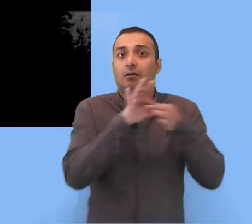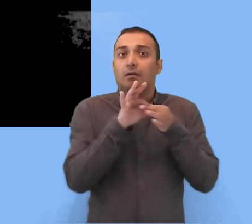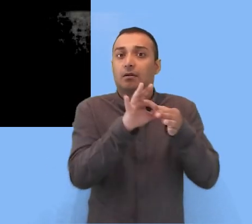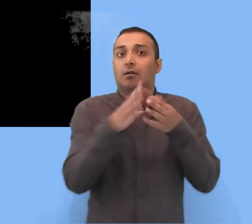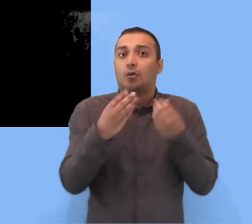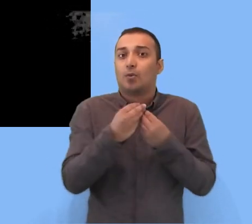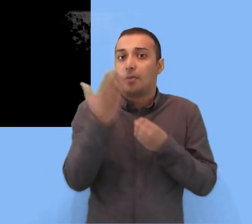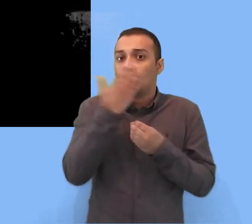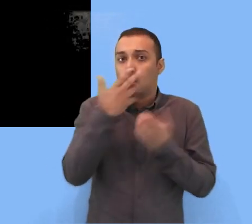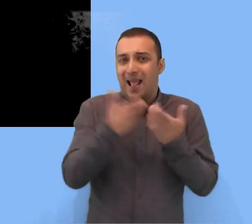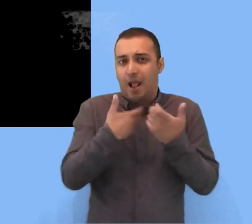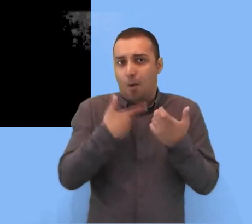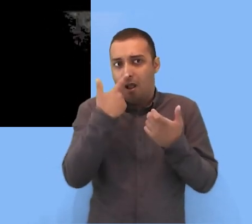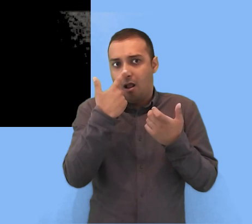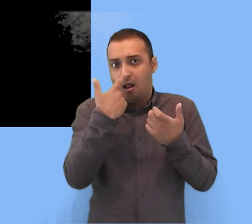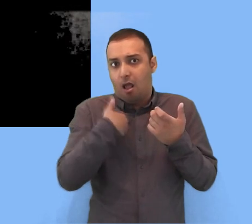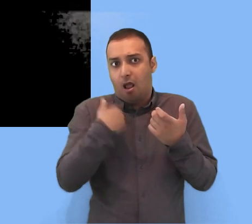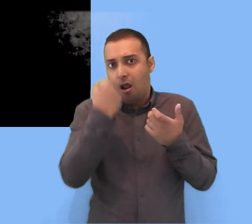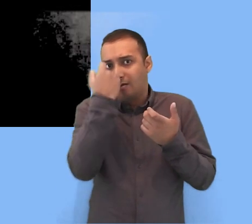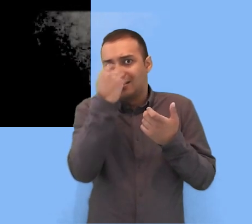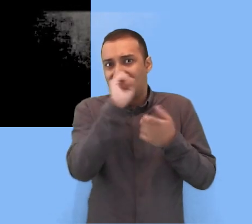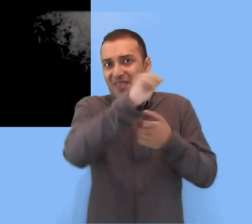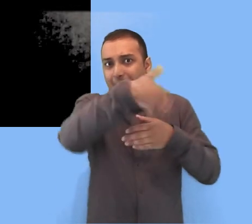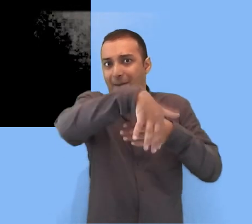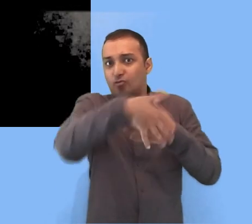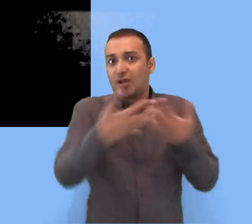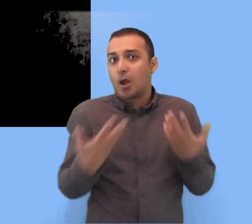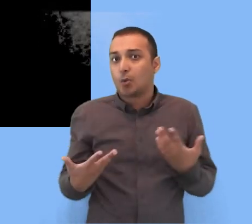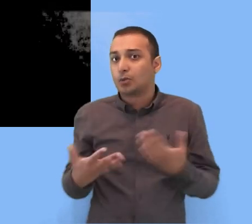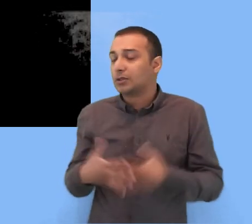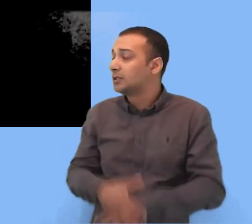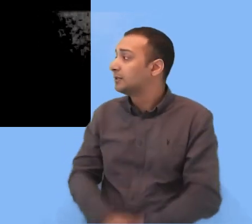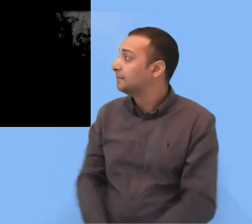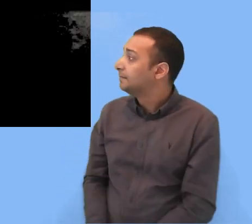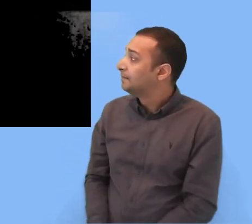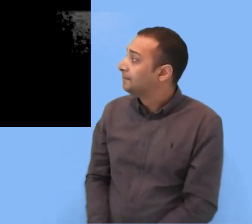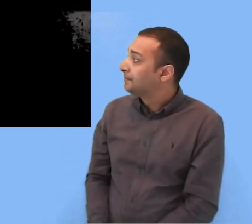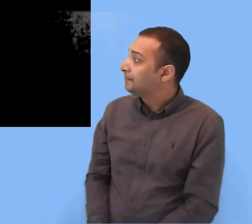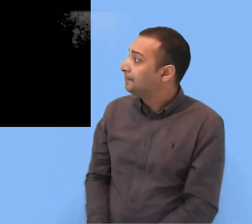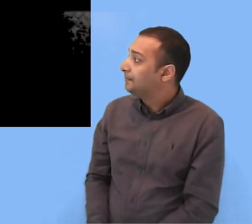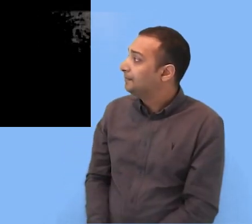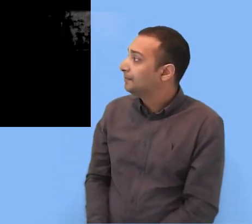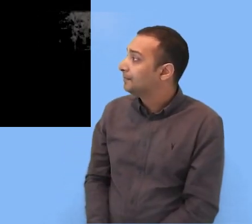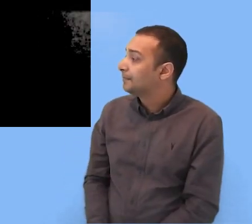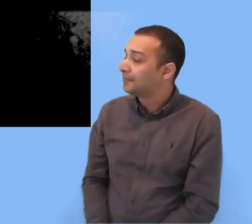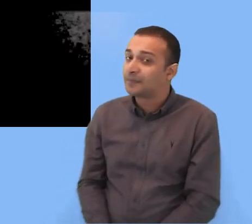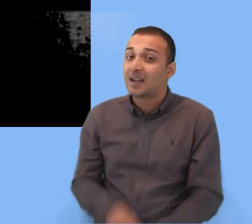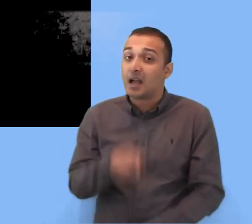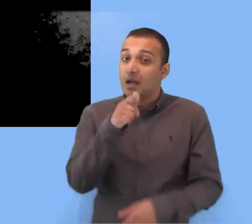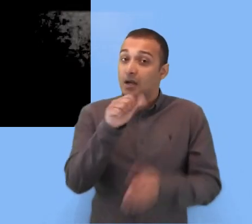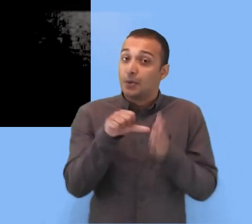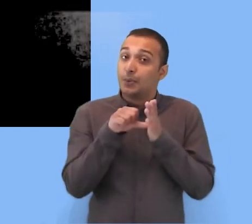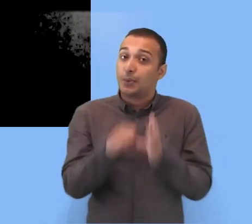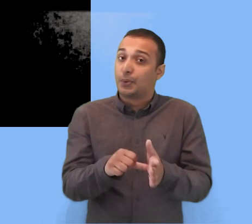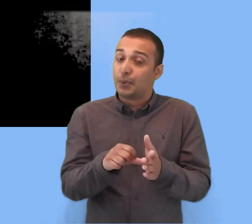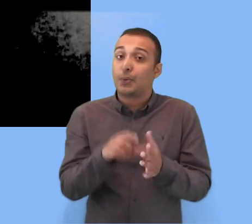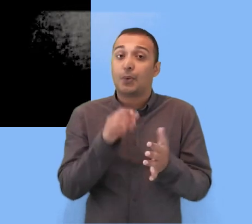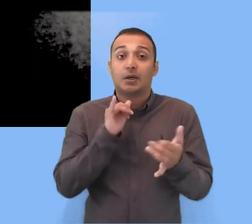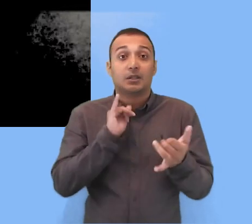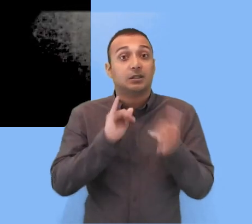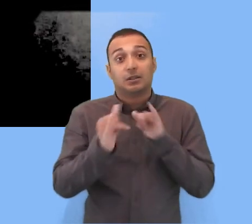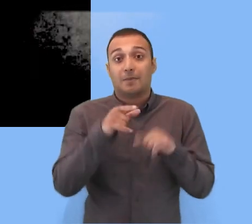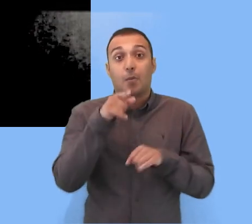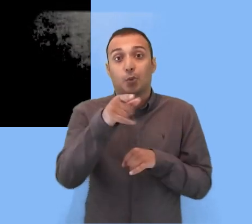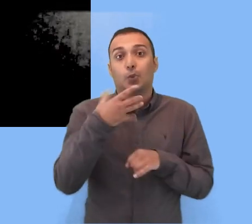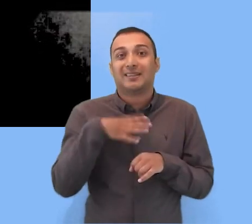one. Go to a place you're not comfortable in sometimes, and that can really make you,